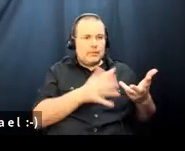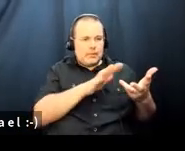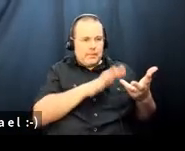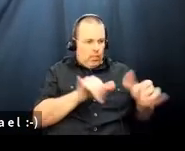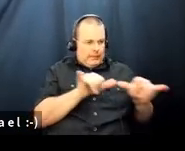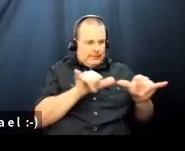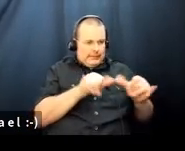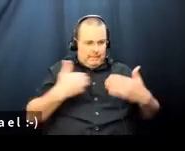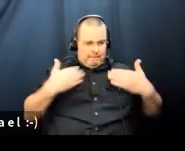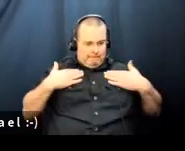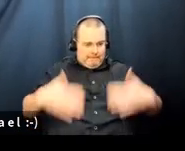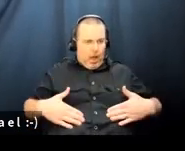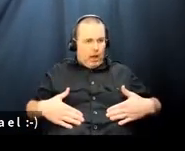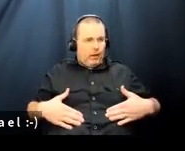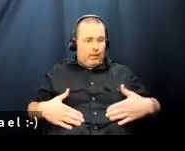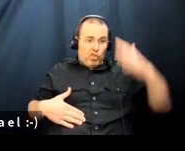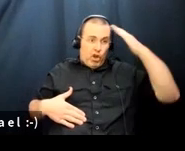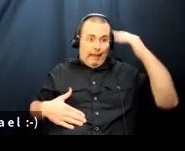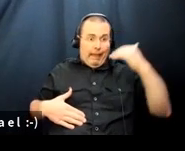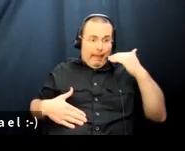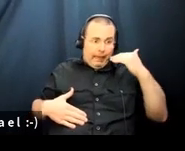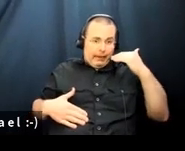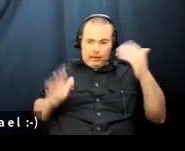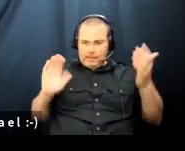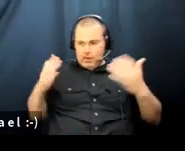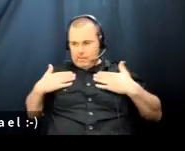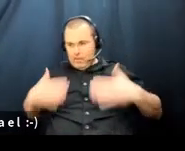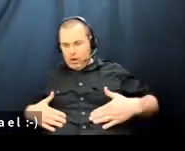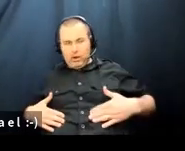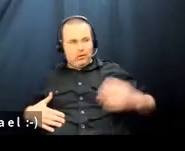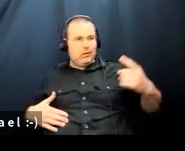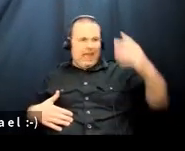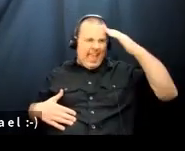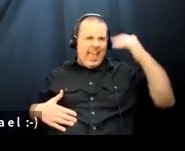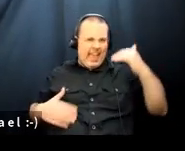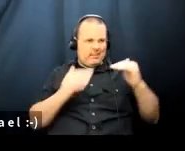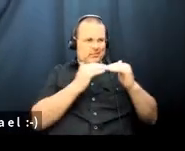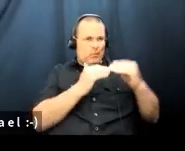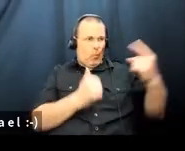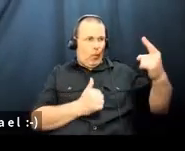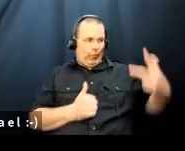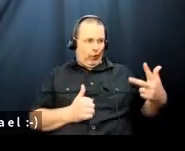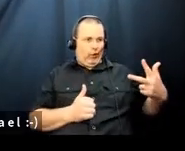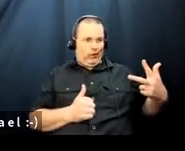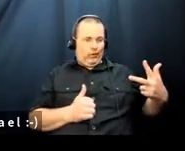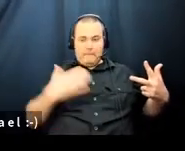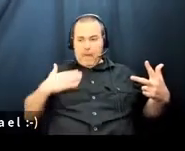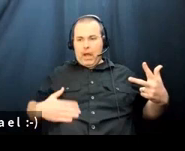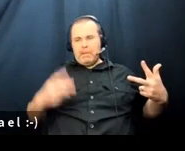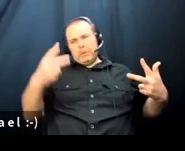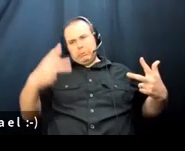an infant, their head is about a third of the whole body. And what we know is that between birth and age